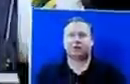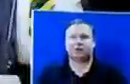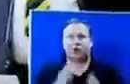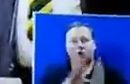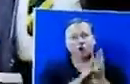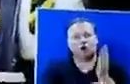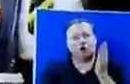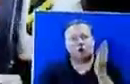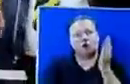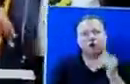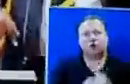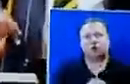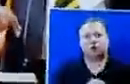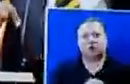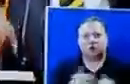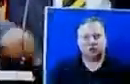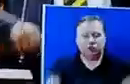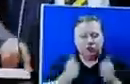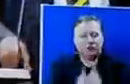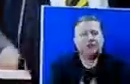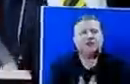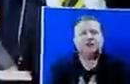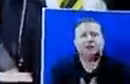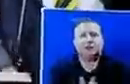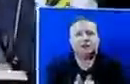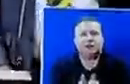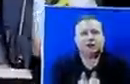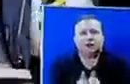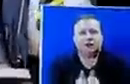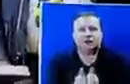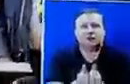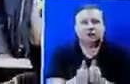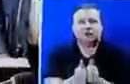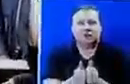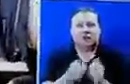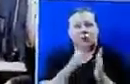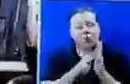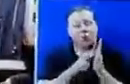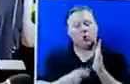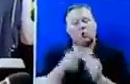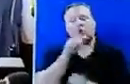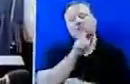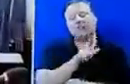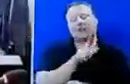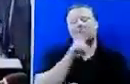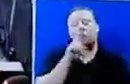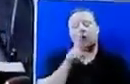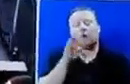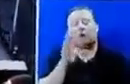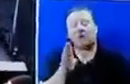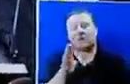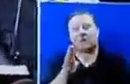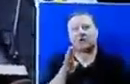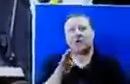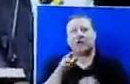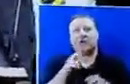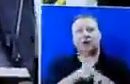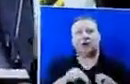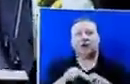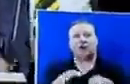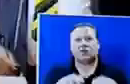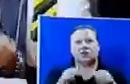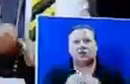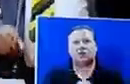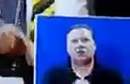South Africa called a joint sitting, which is read alongside rule 7(1)(b) of the National Assembly and